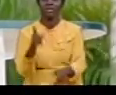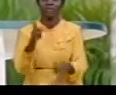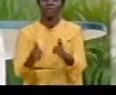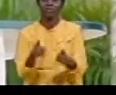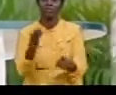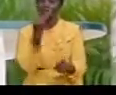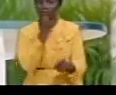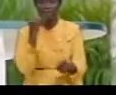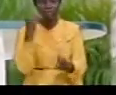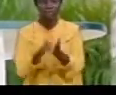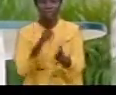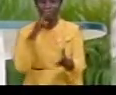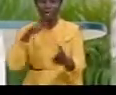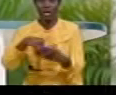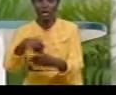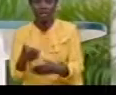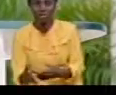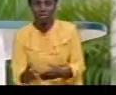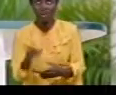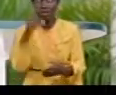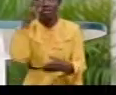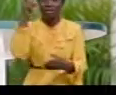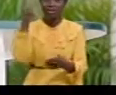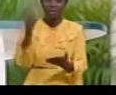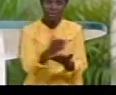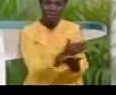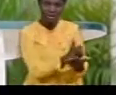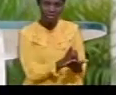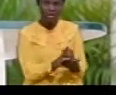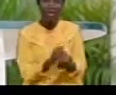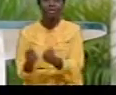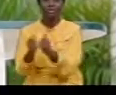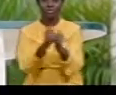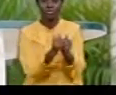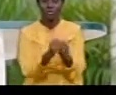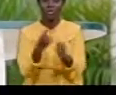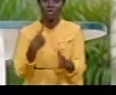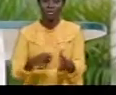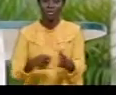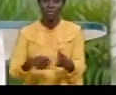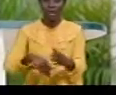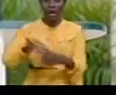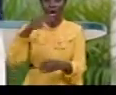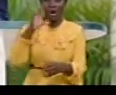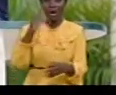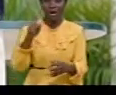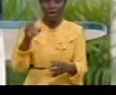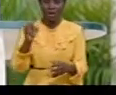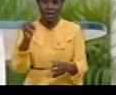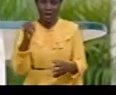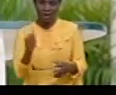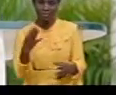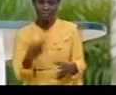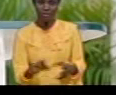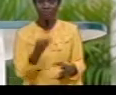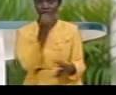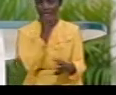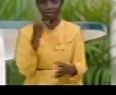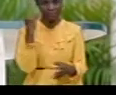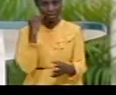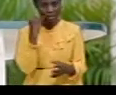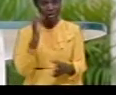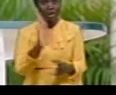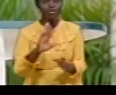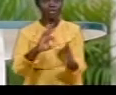celebration. He gathered together the outcast of Israel. Your family is healed. Your family